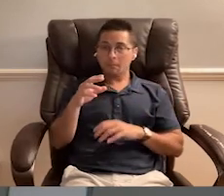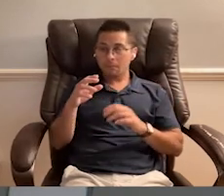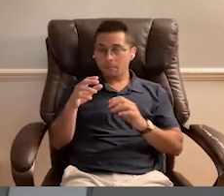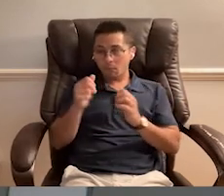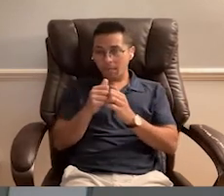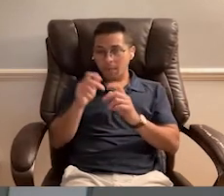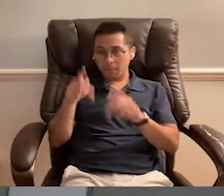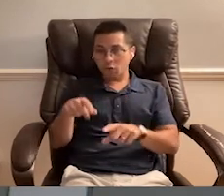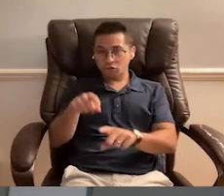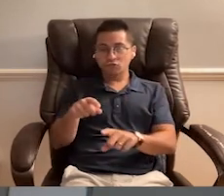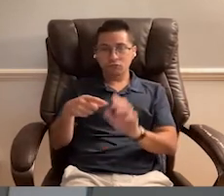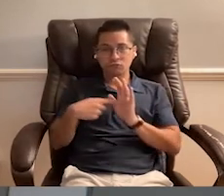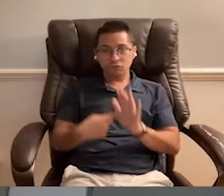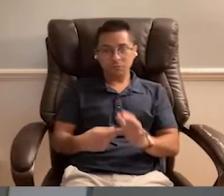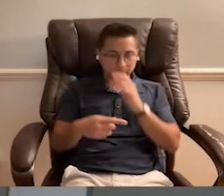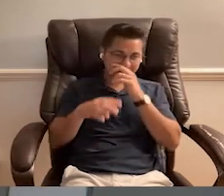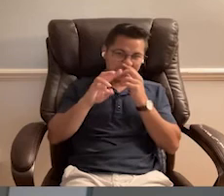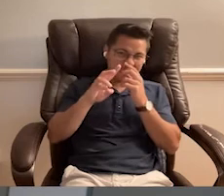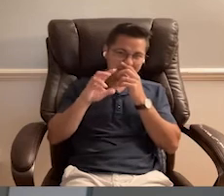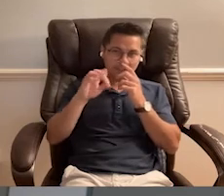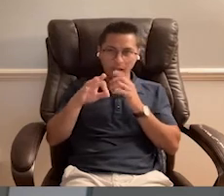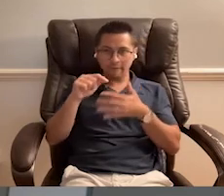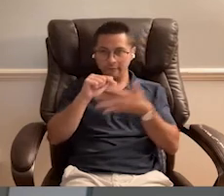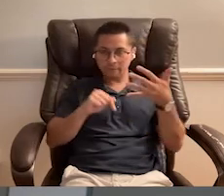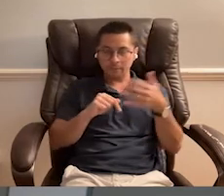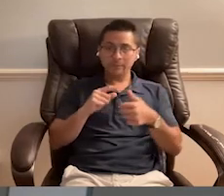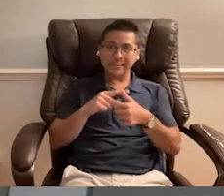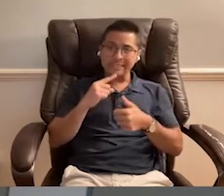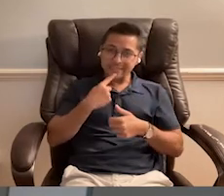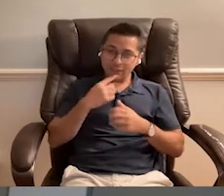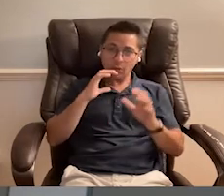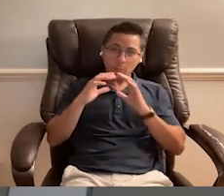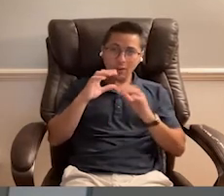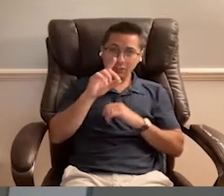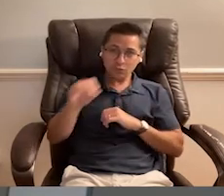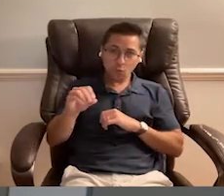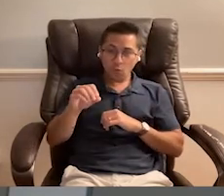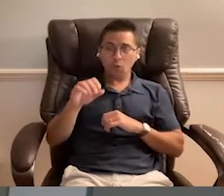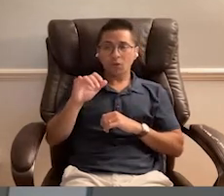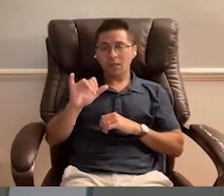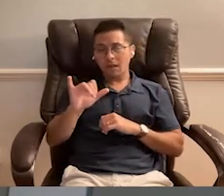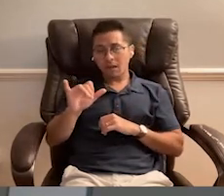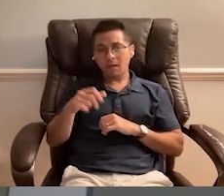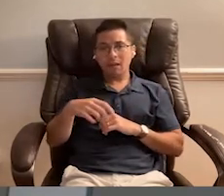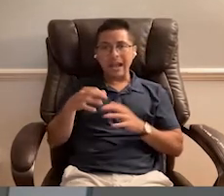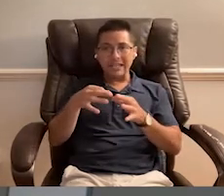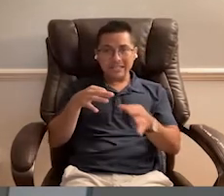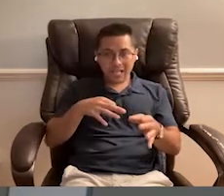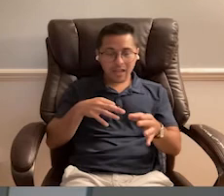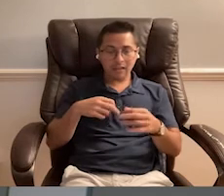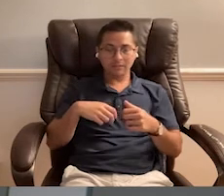be characterized by an individual evidencing six of the following. So severe